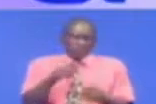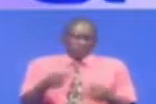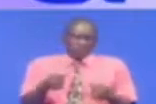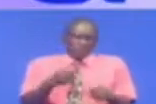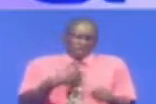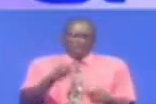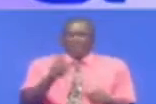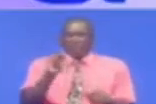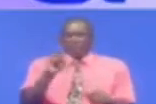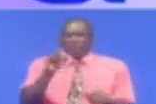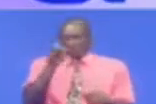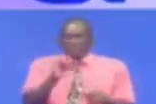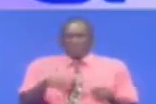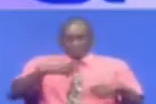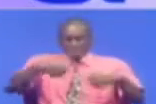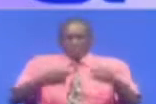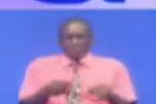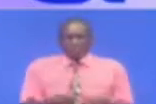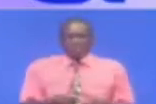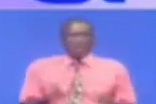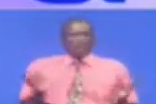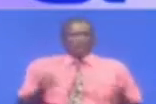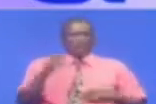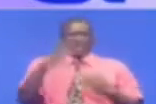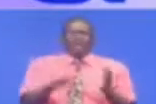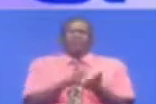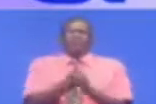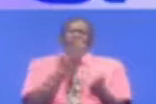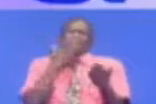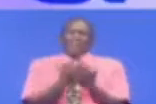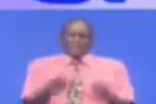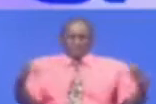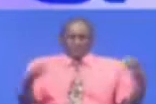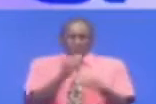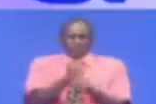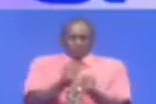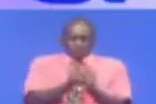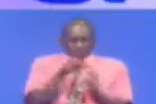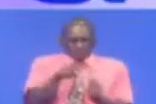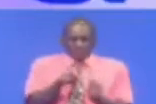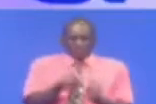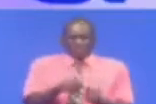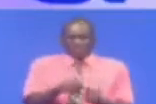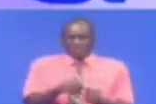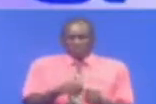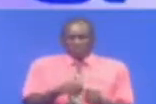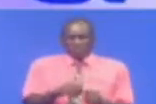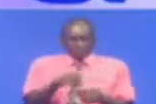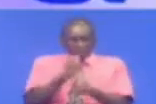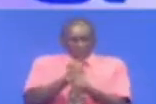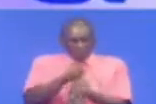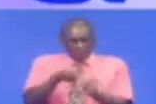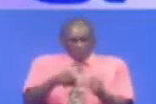and it will continue. I cannot end without thanking the team that worked on this. They tirelessly worked on it. They